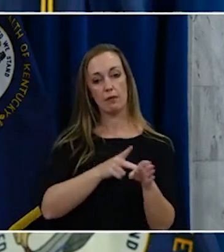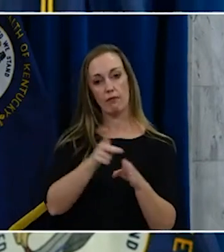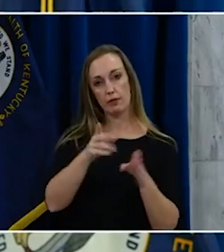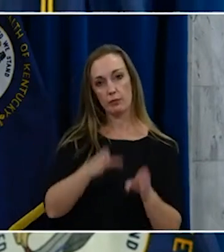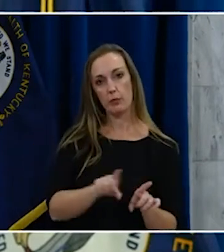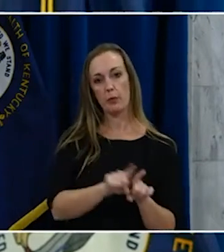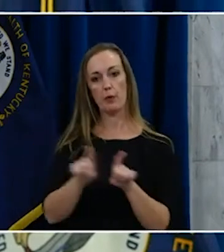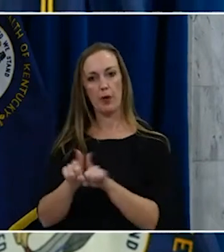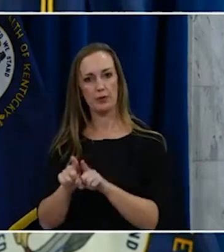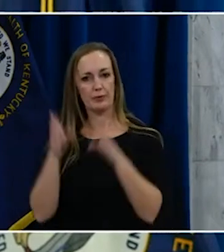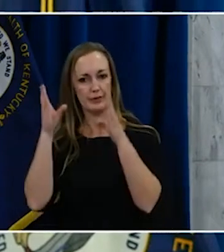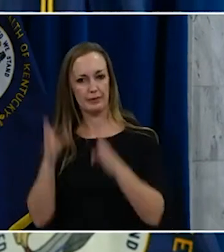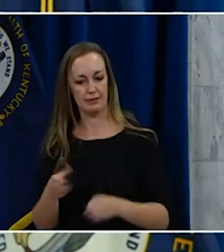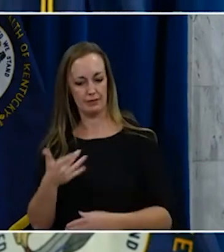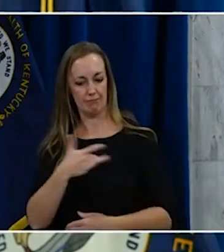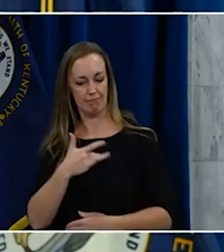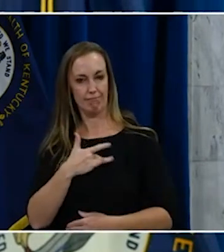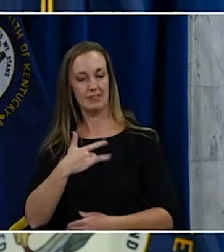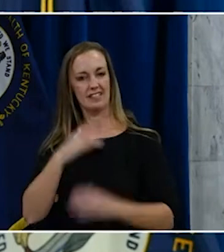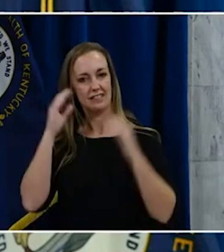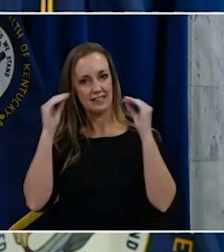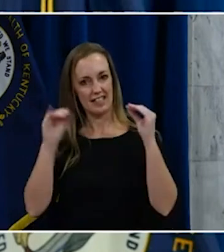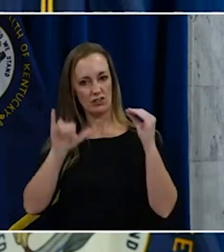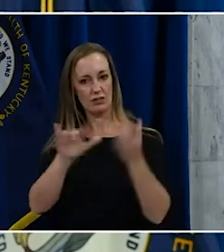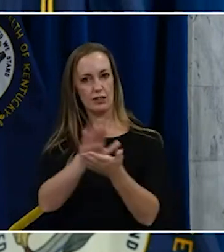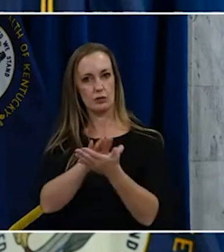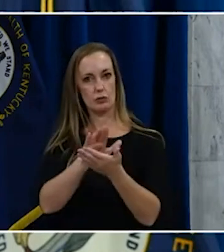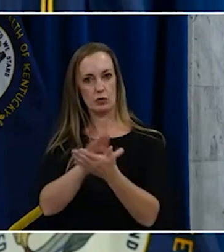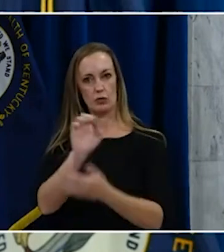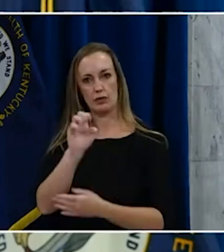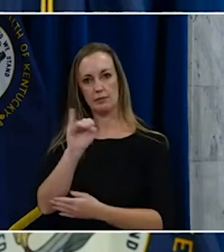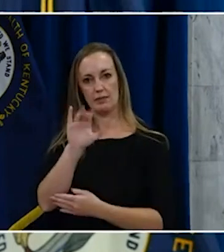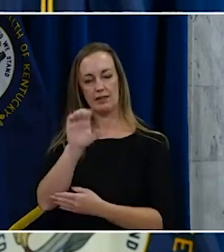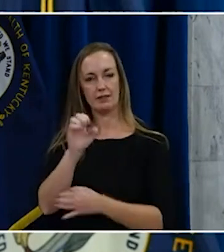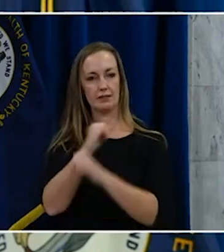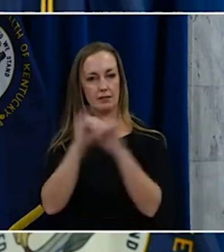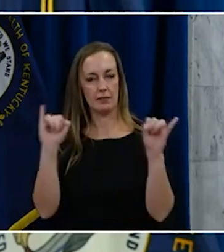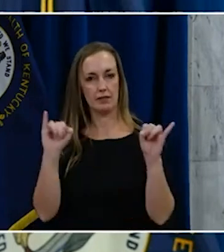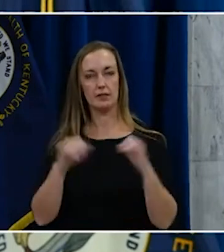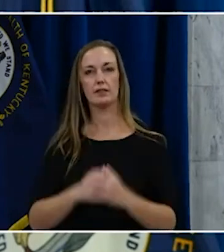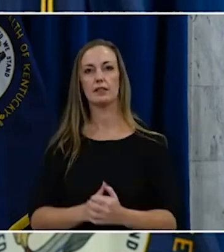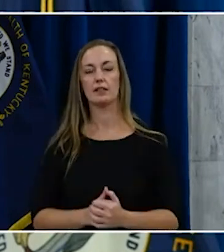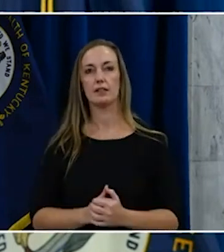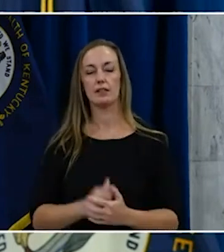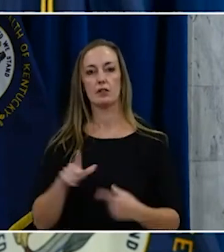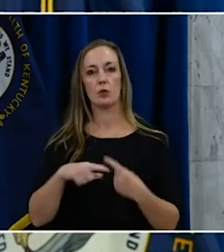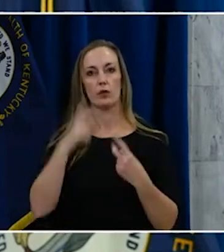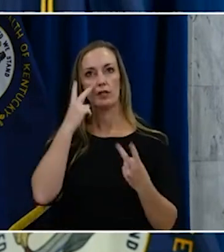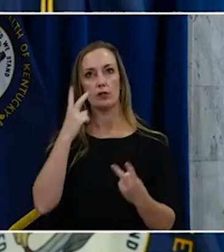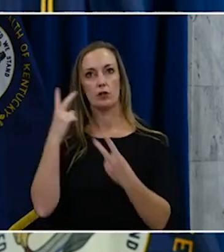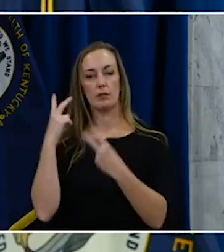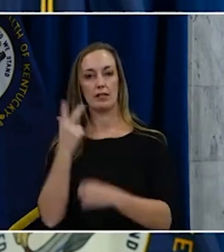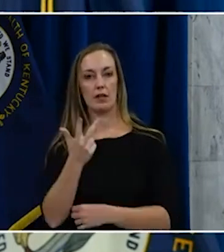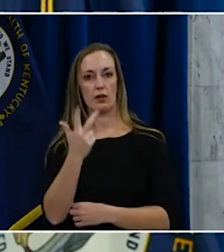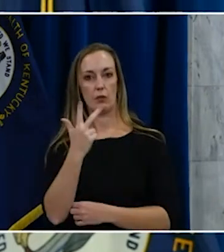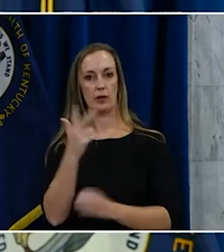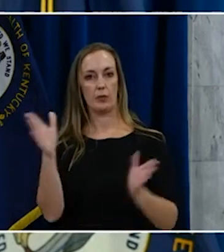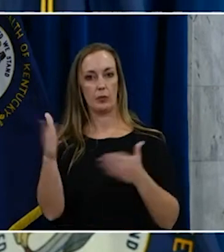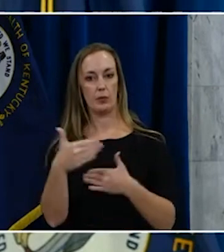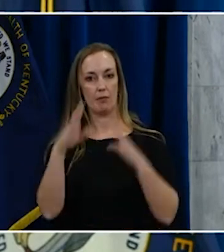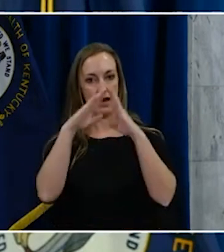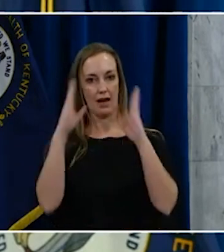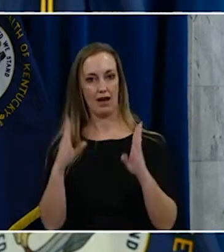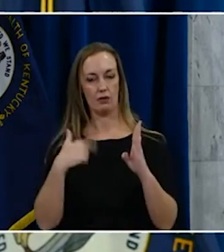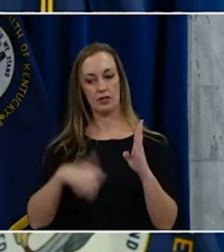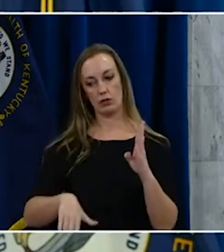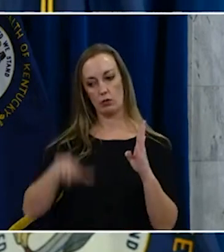an individual teaching at the school at Eminence Independent. When I think back to the three-room house that I grew up in